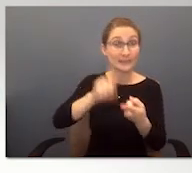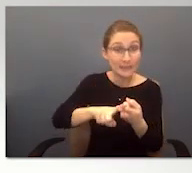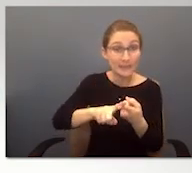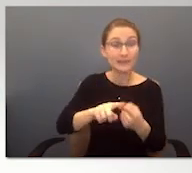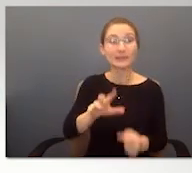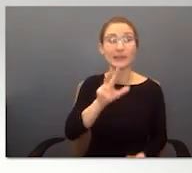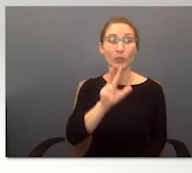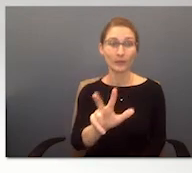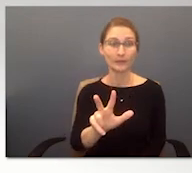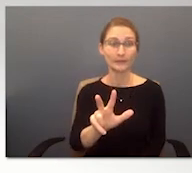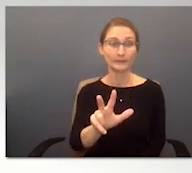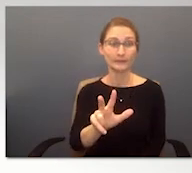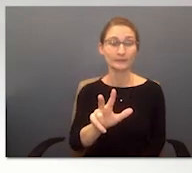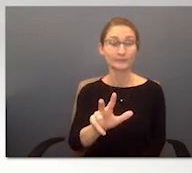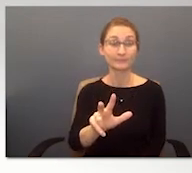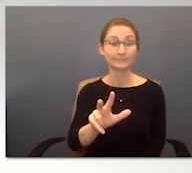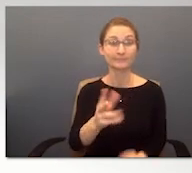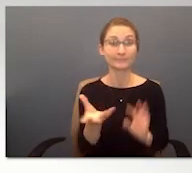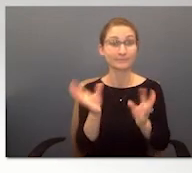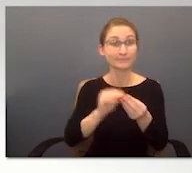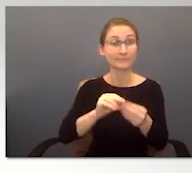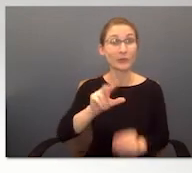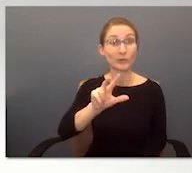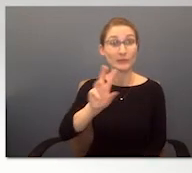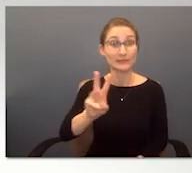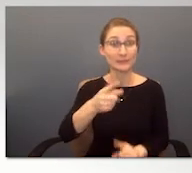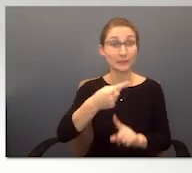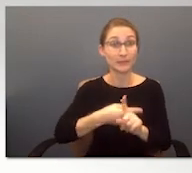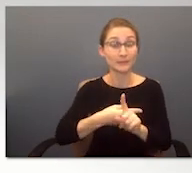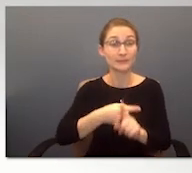from the diagnosis in the newborn nursery or the NICU.